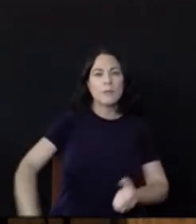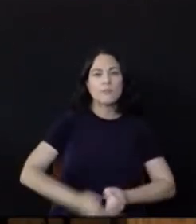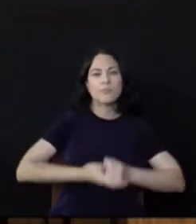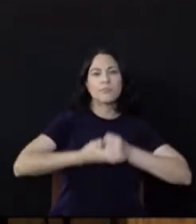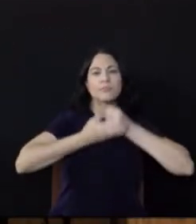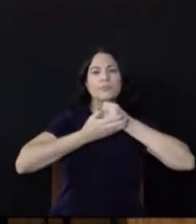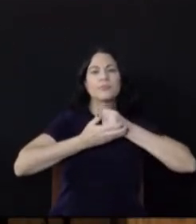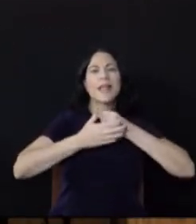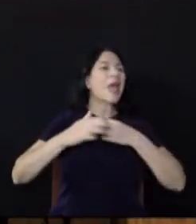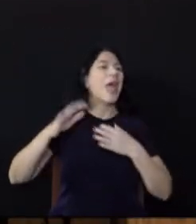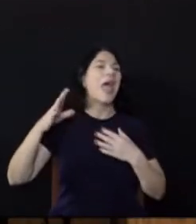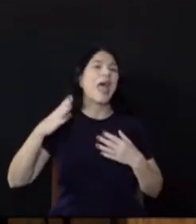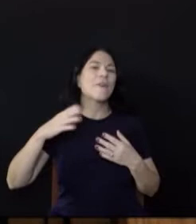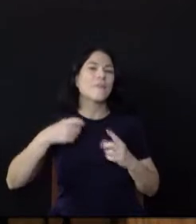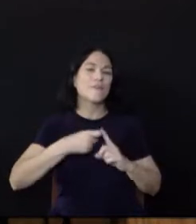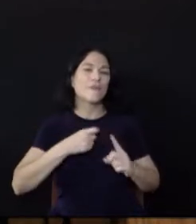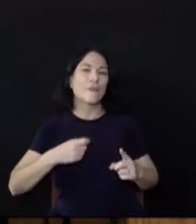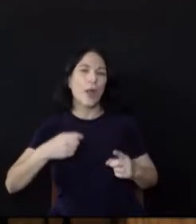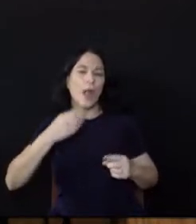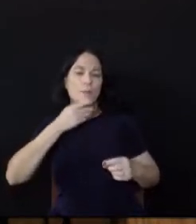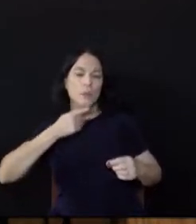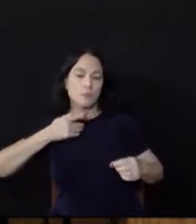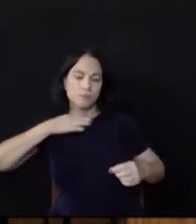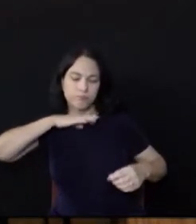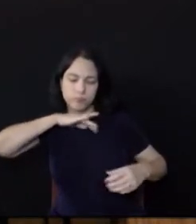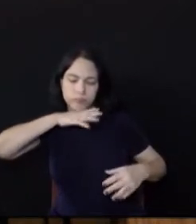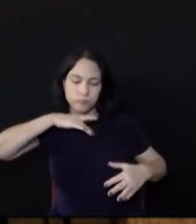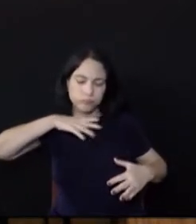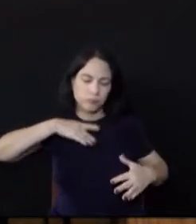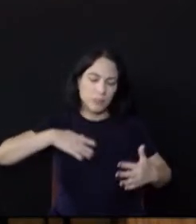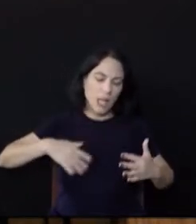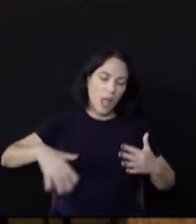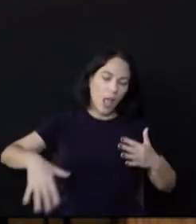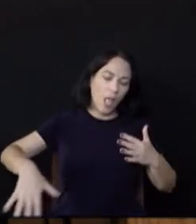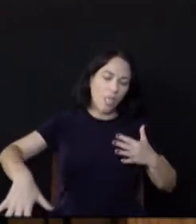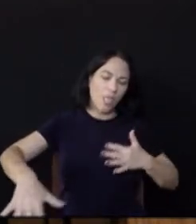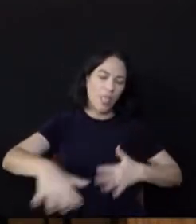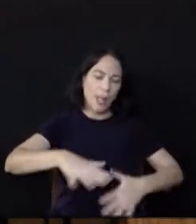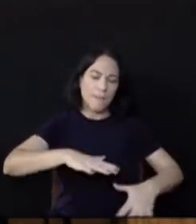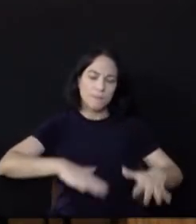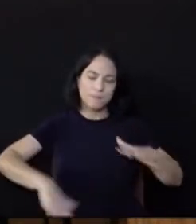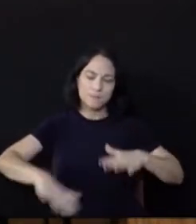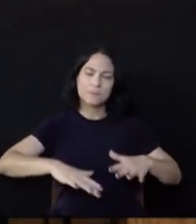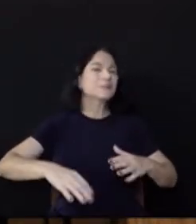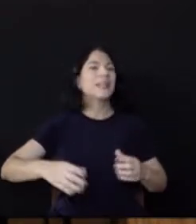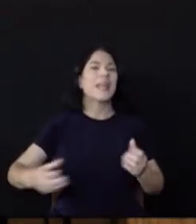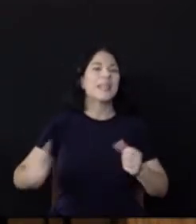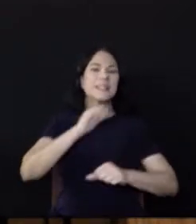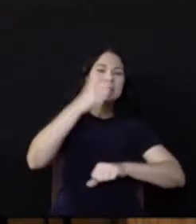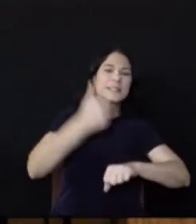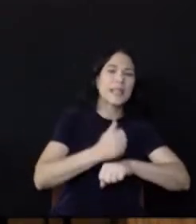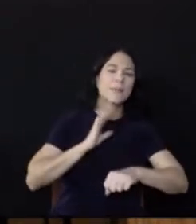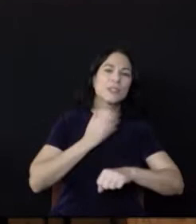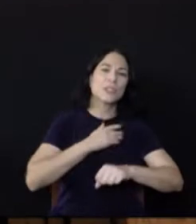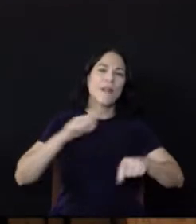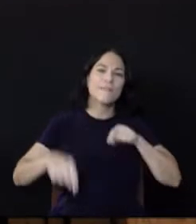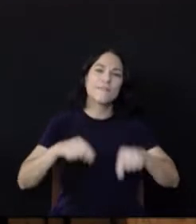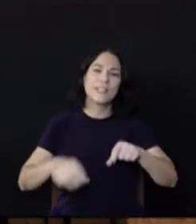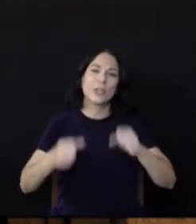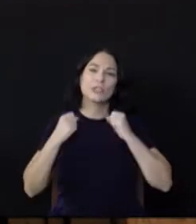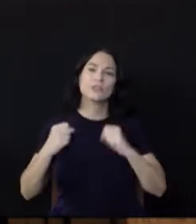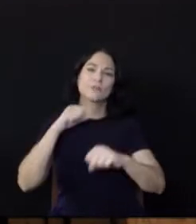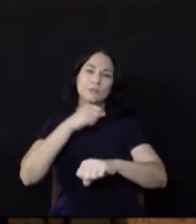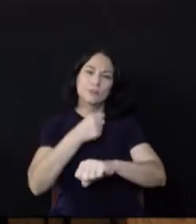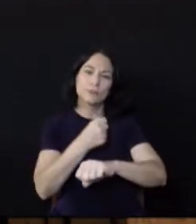as the psalmist says, out of the miry bog, out of the clay, the mud, and he set our feet on solid rock. And although we